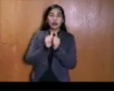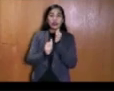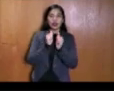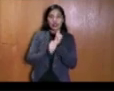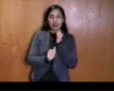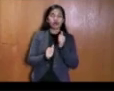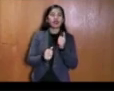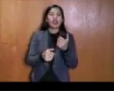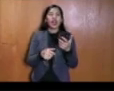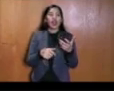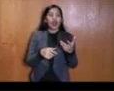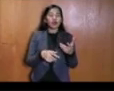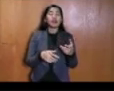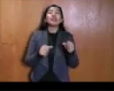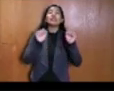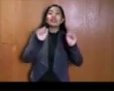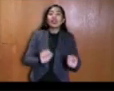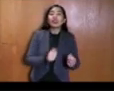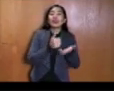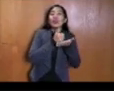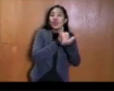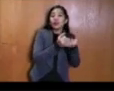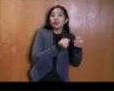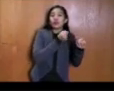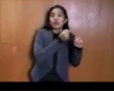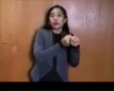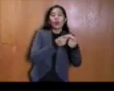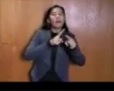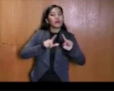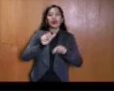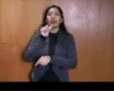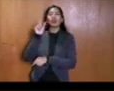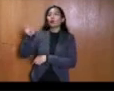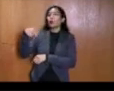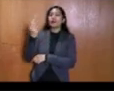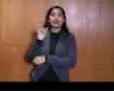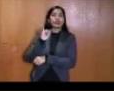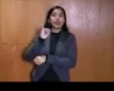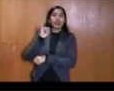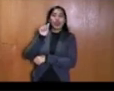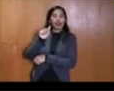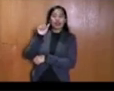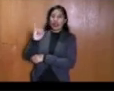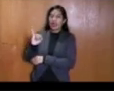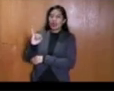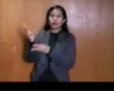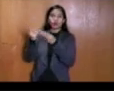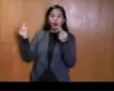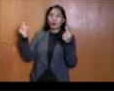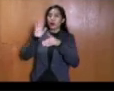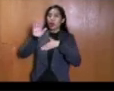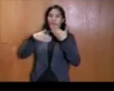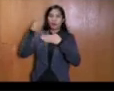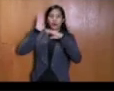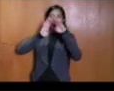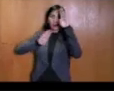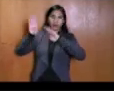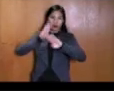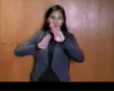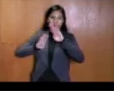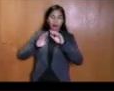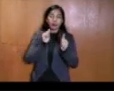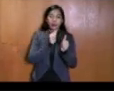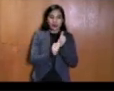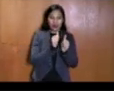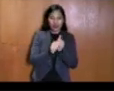solutions should always be informed by problems and societal context. And AI should only be thought of as a component of the